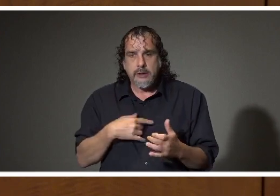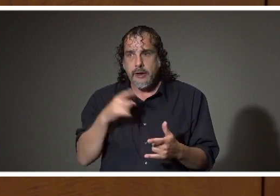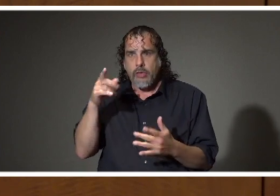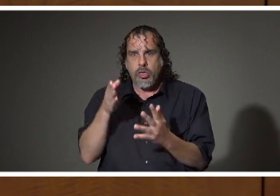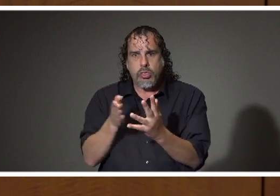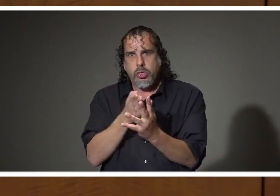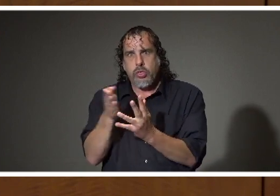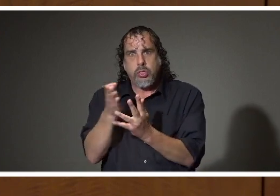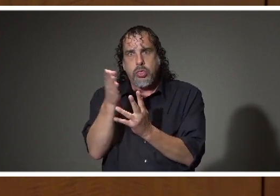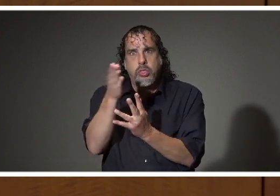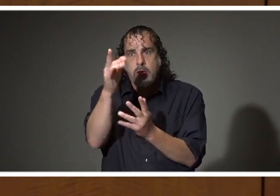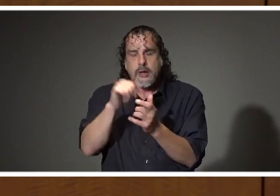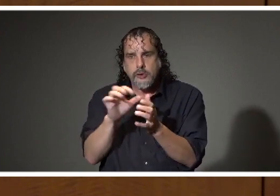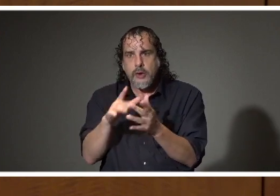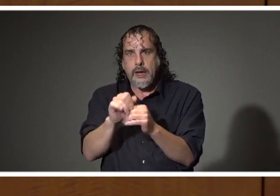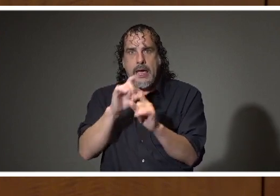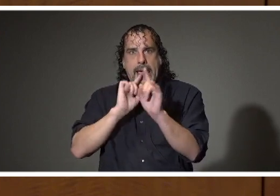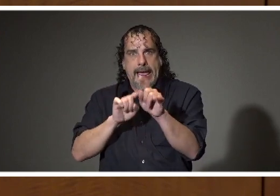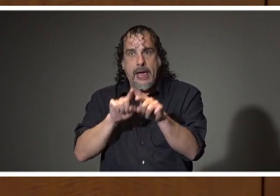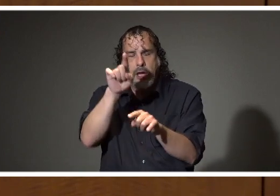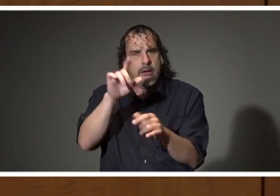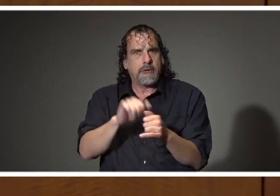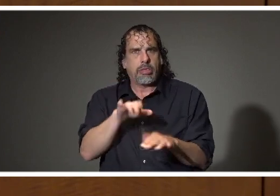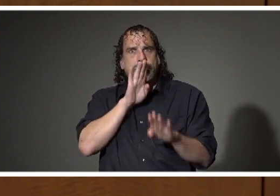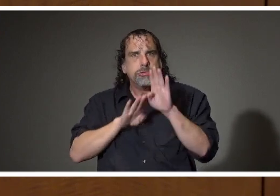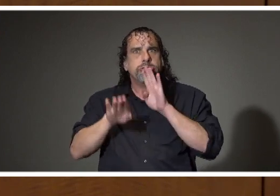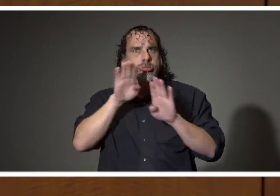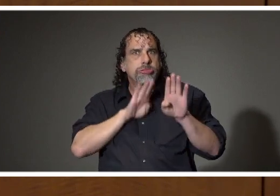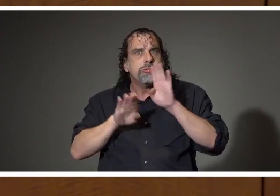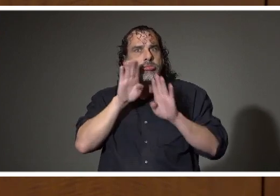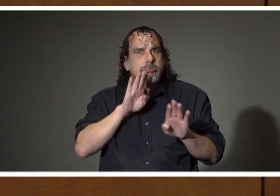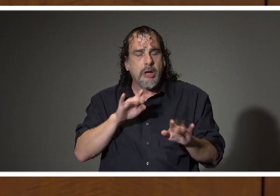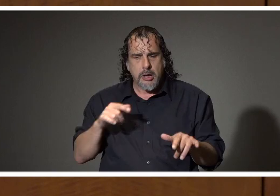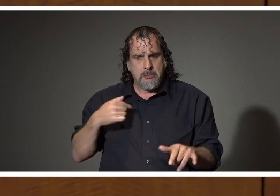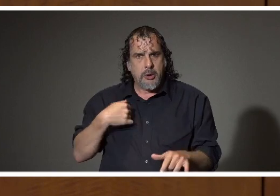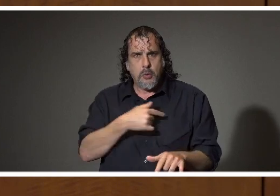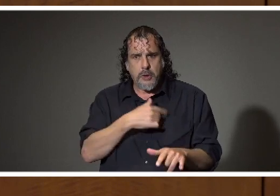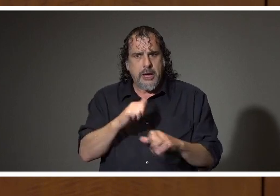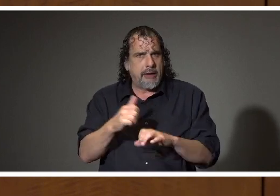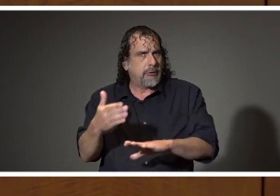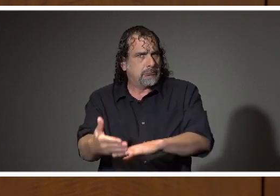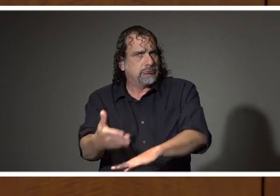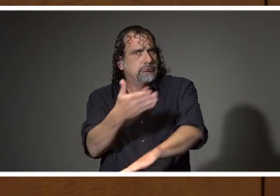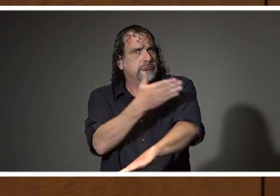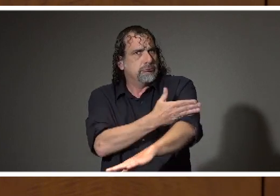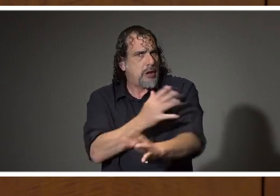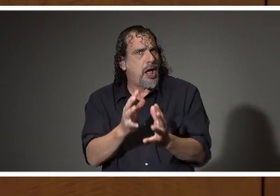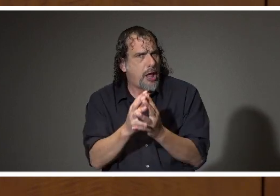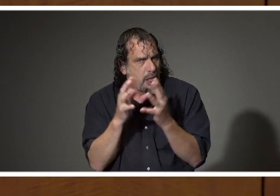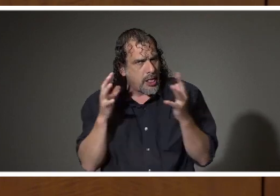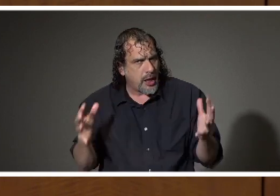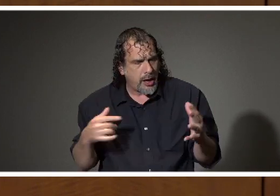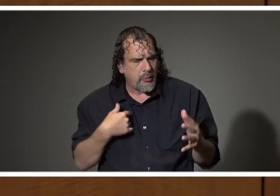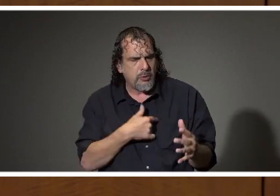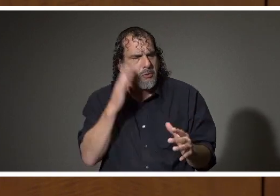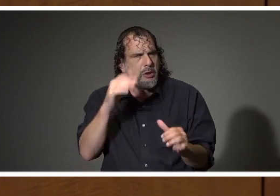system can be frustrating. Although I will tell you, we as a state have made great progress, and we will continue to do